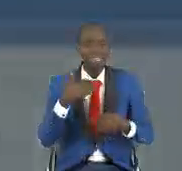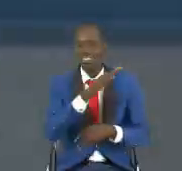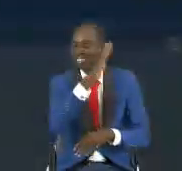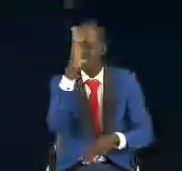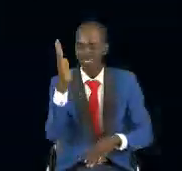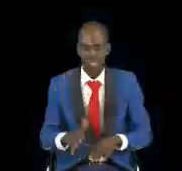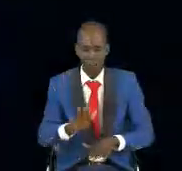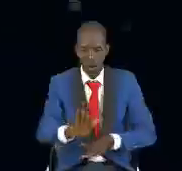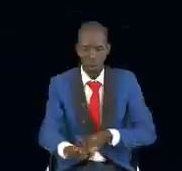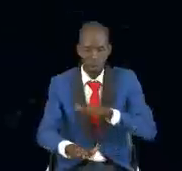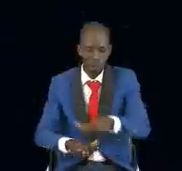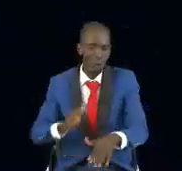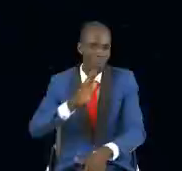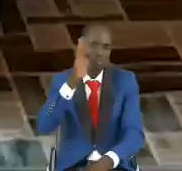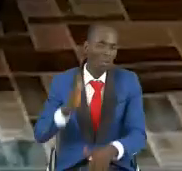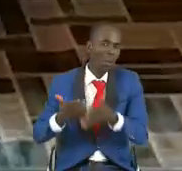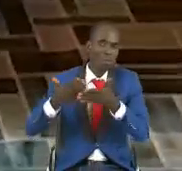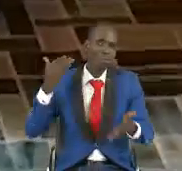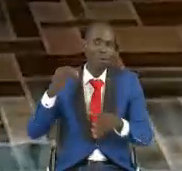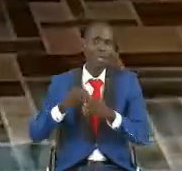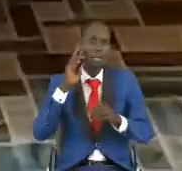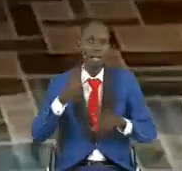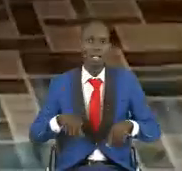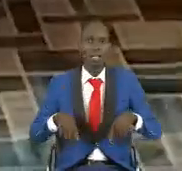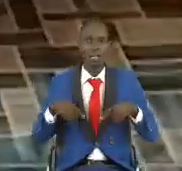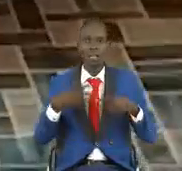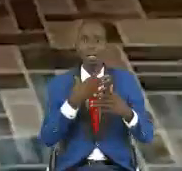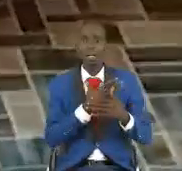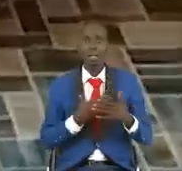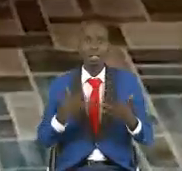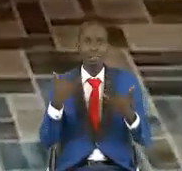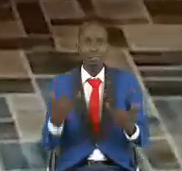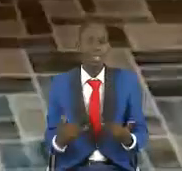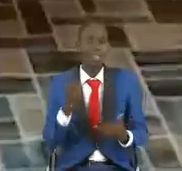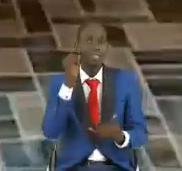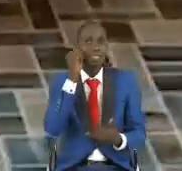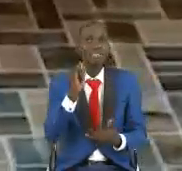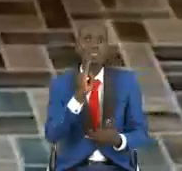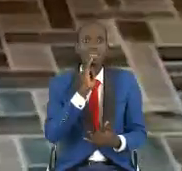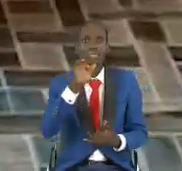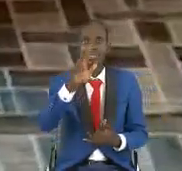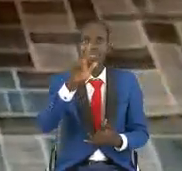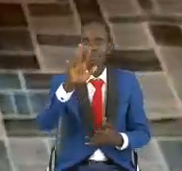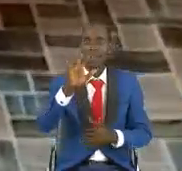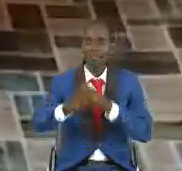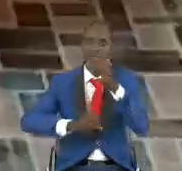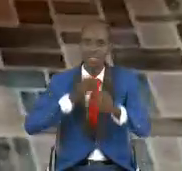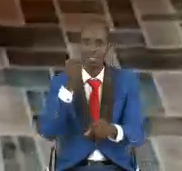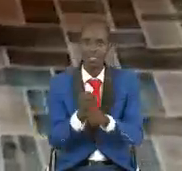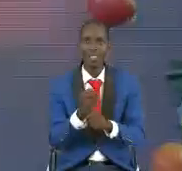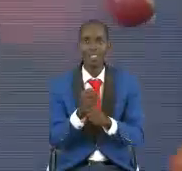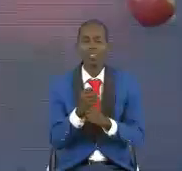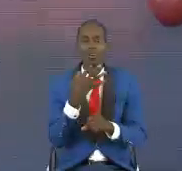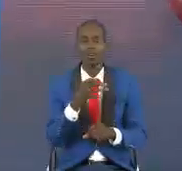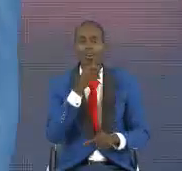in her life. And now she is 35 years of age. And as we prayed and